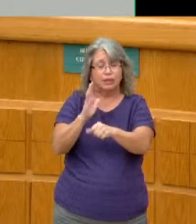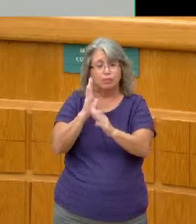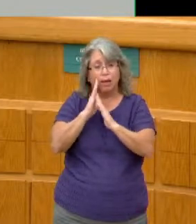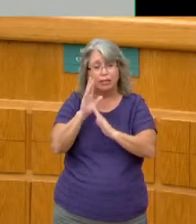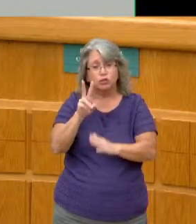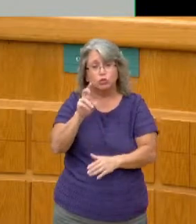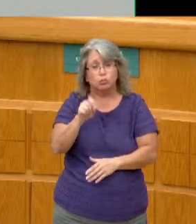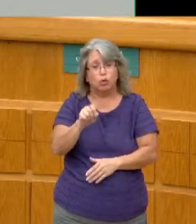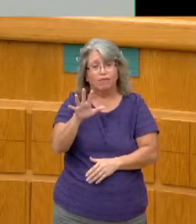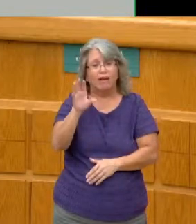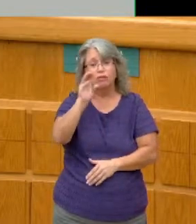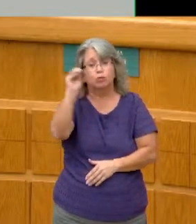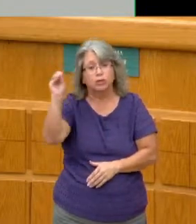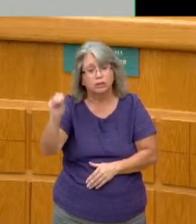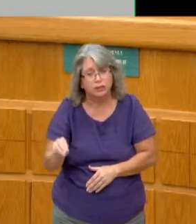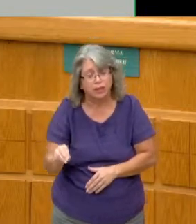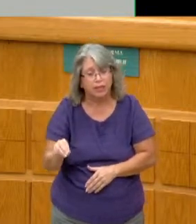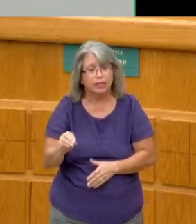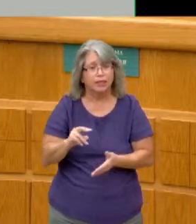The other,